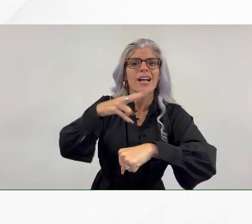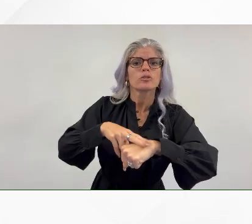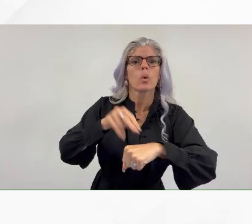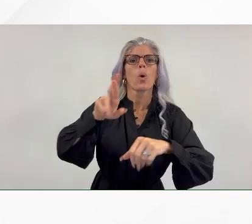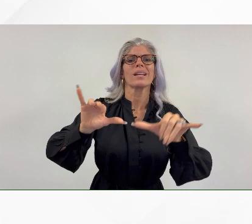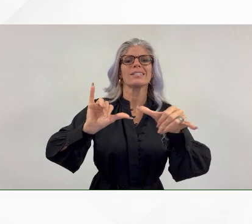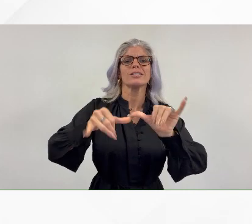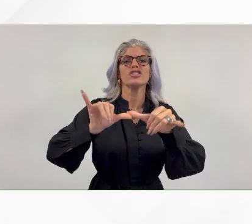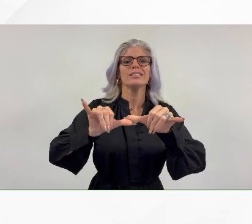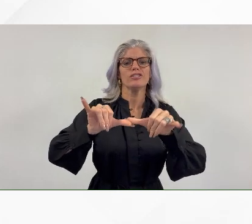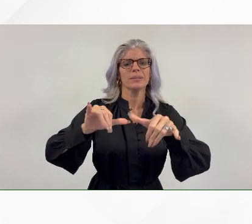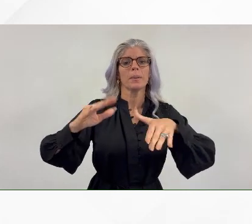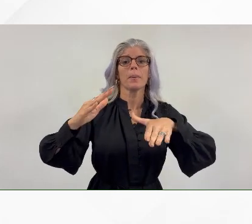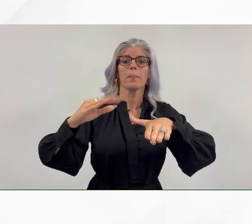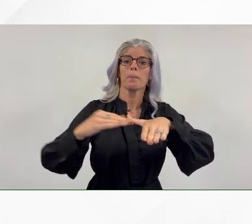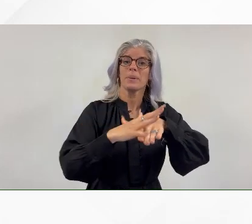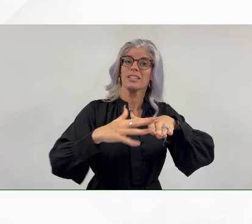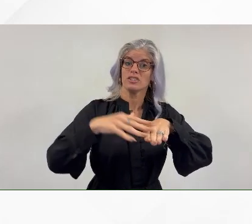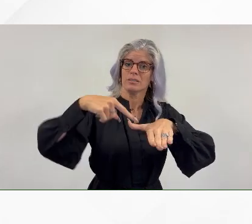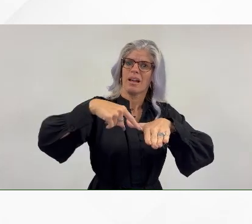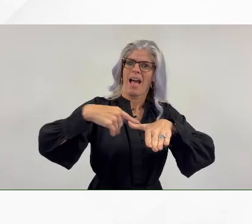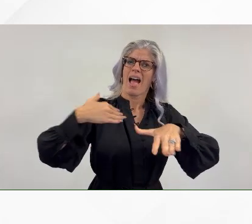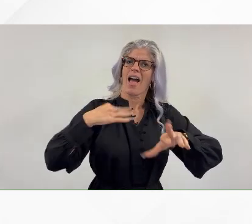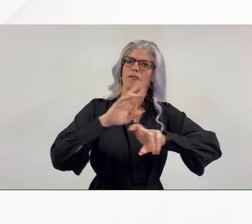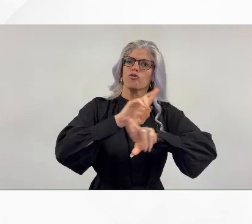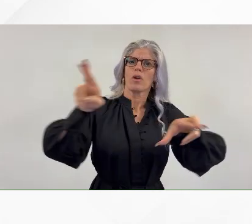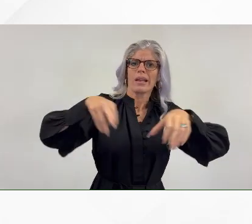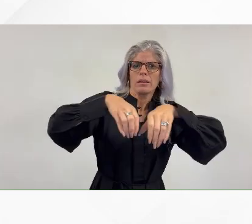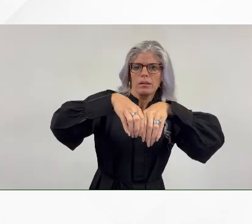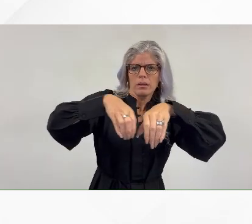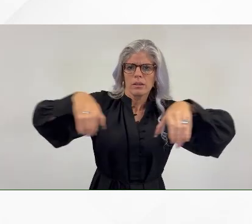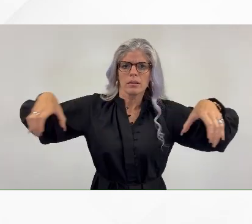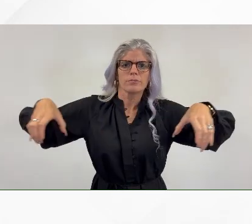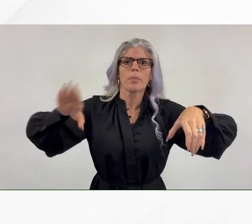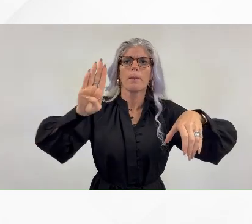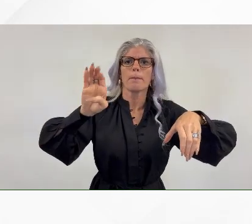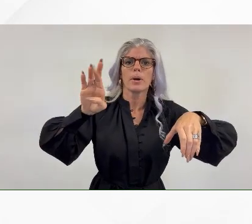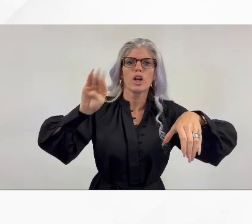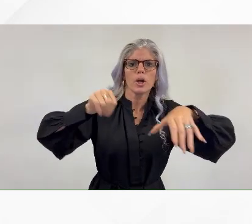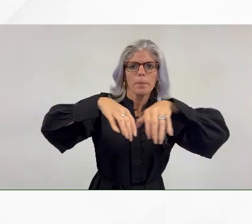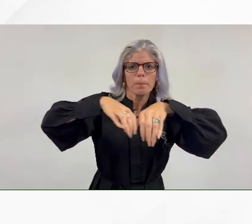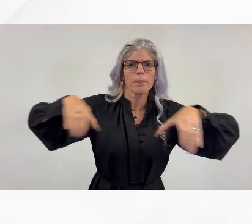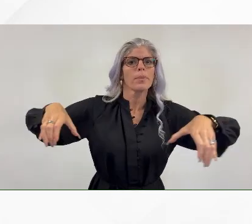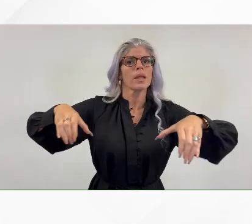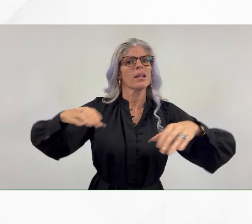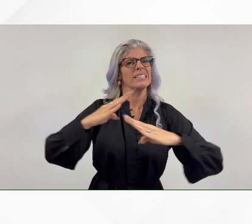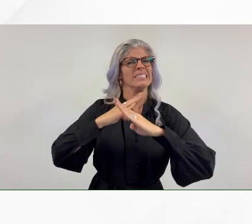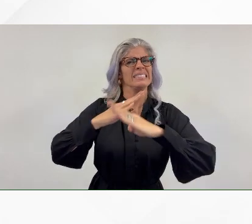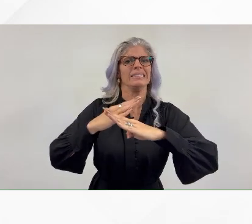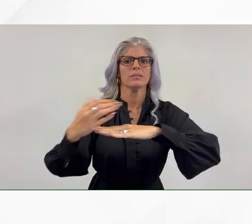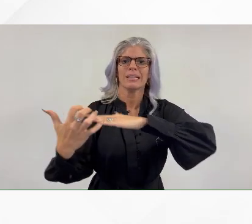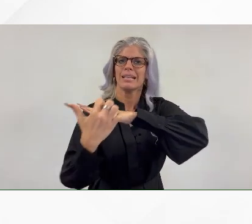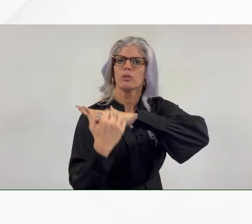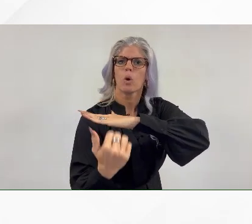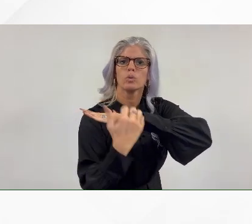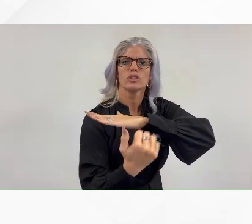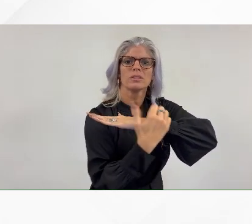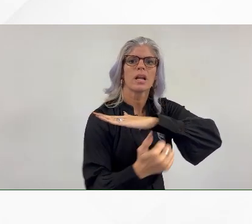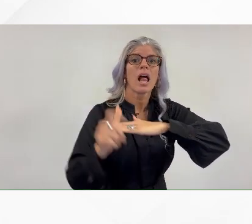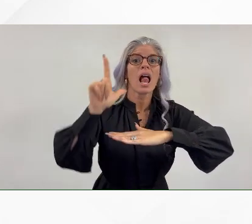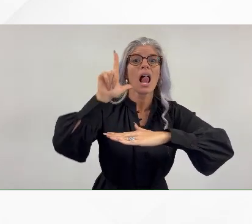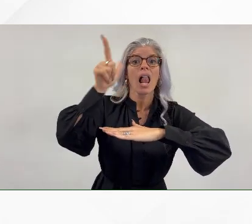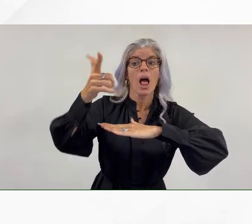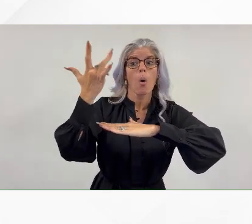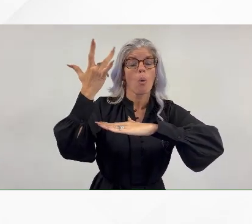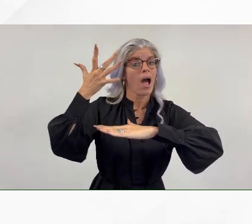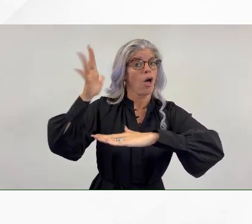then cost-effective emergency protective measures on the beach that protect the improved property against damage from that 5-year storm